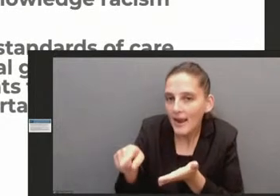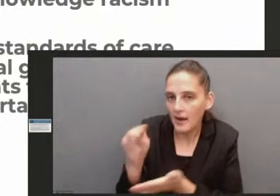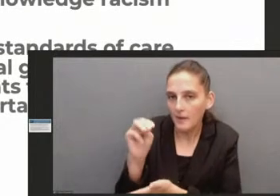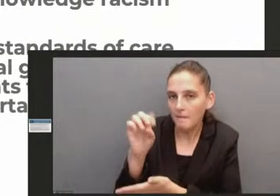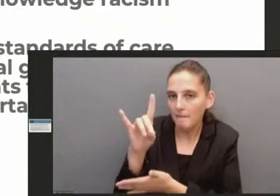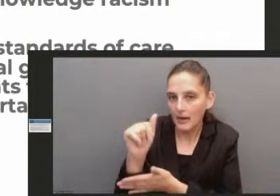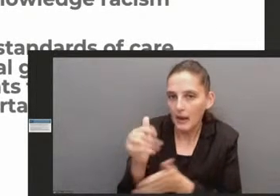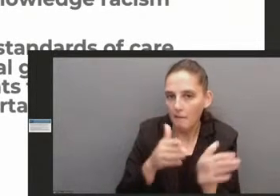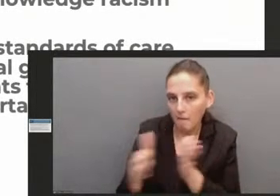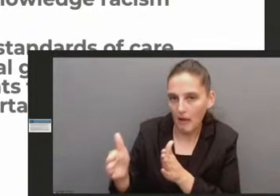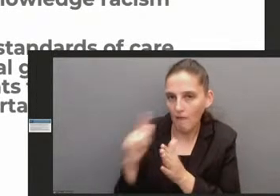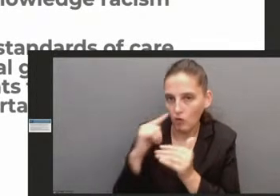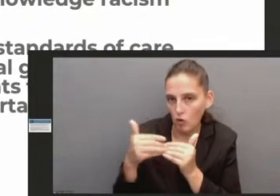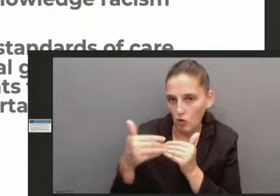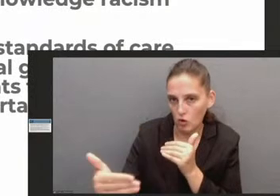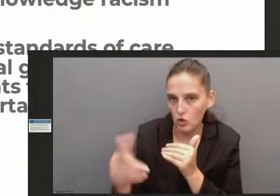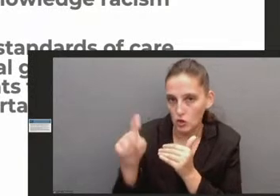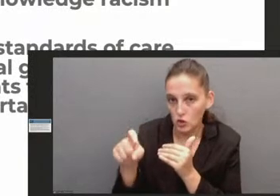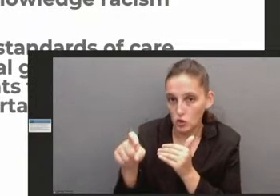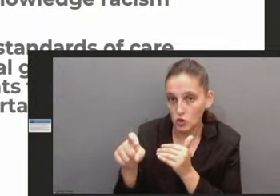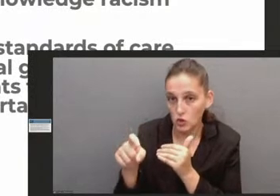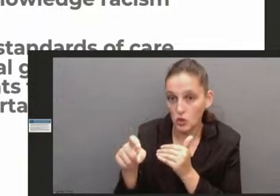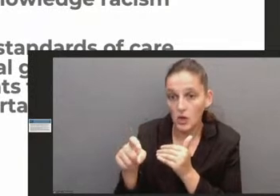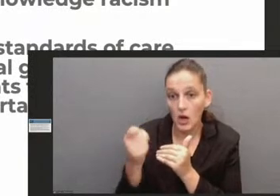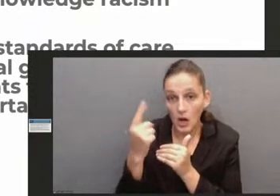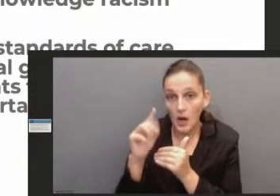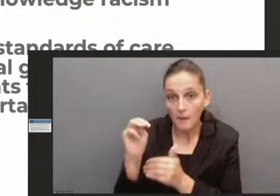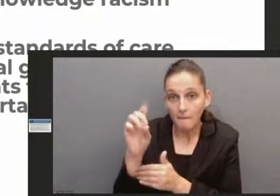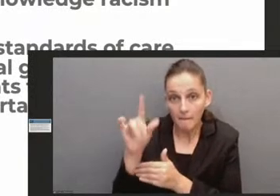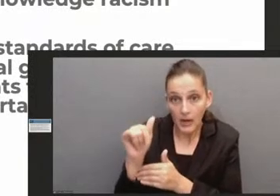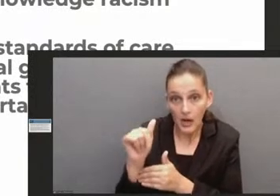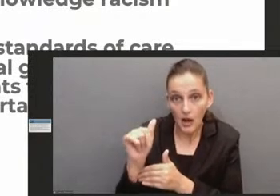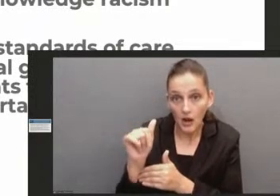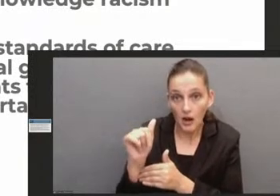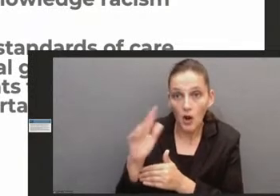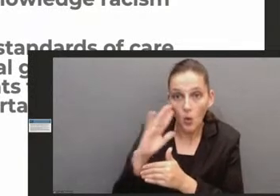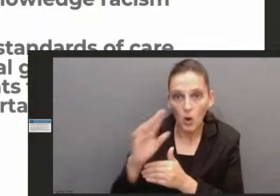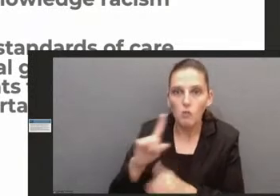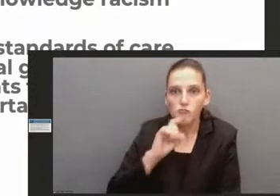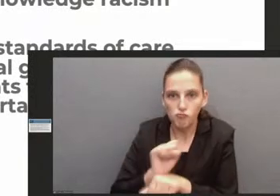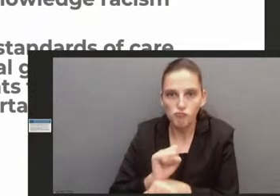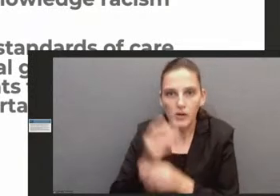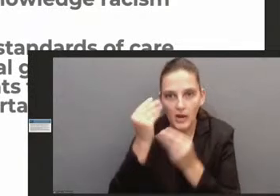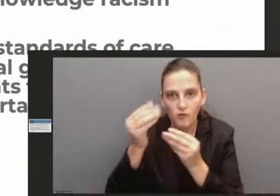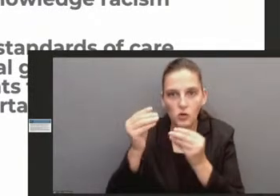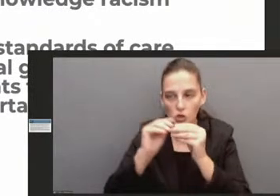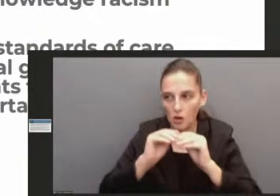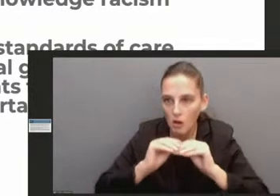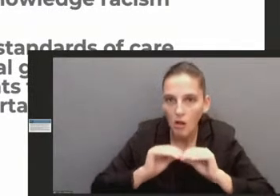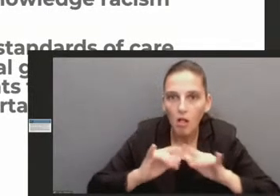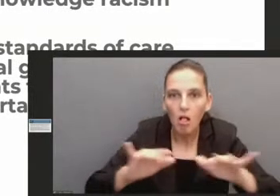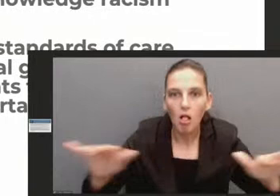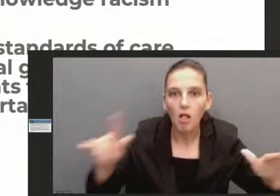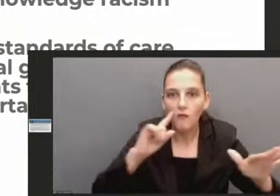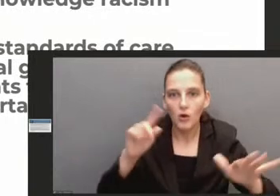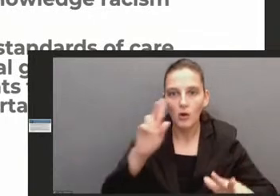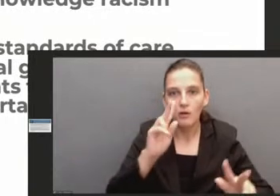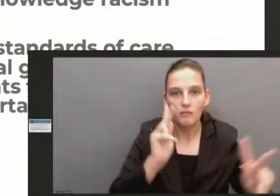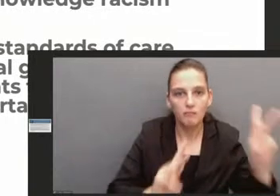moving forward so that that information is actually reaching the communities who are marginalized, minoritized, or medically